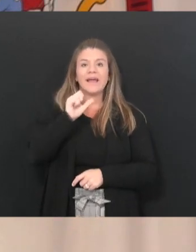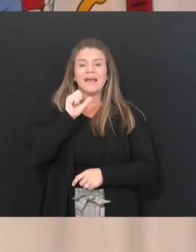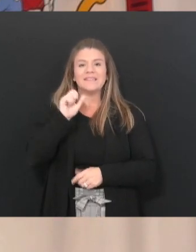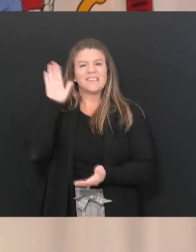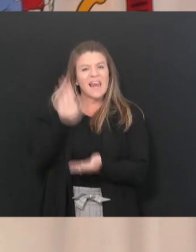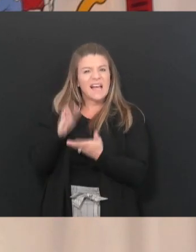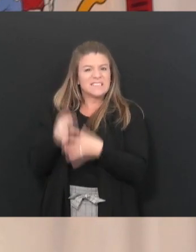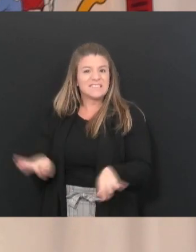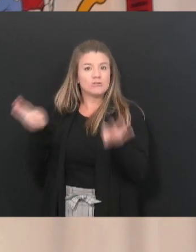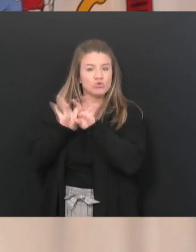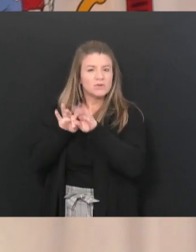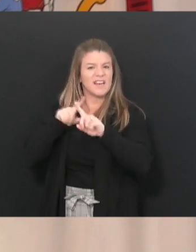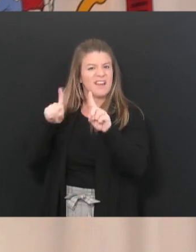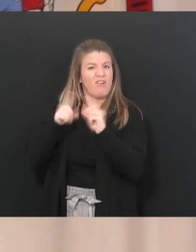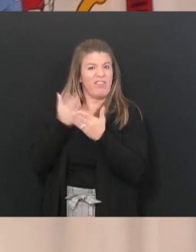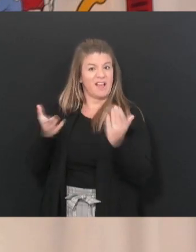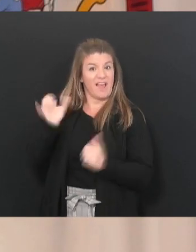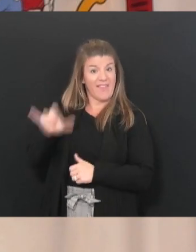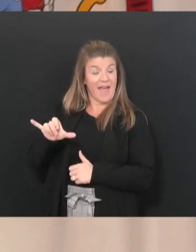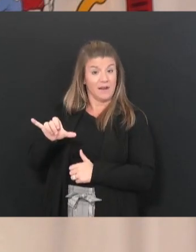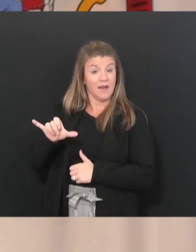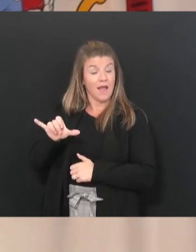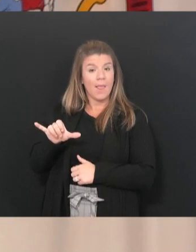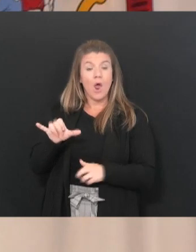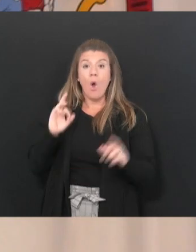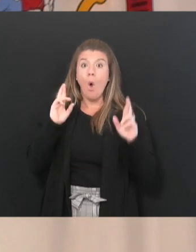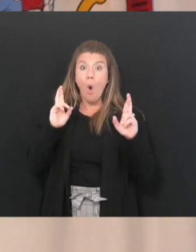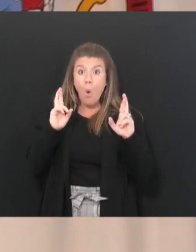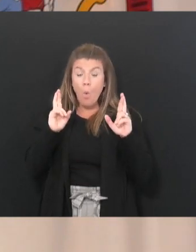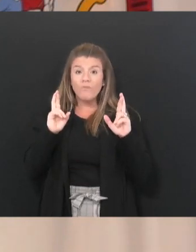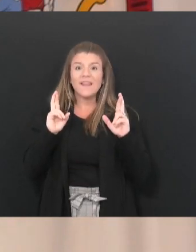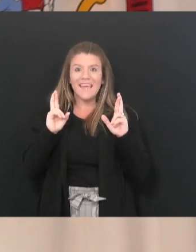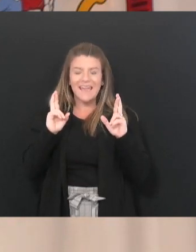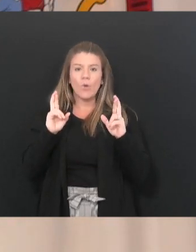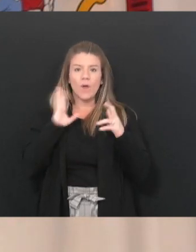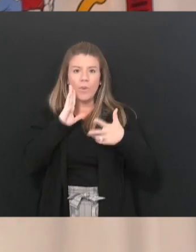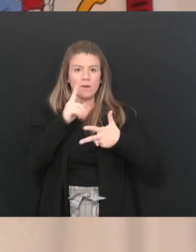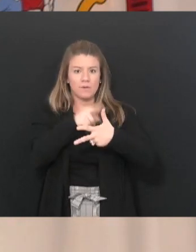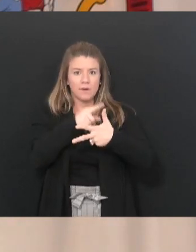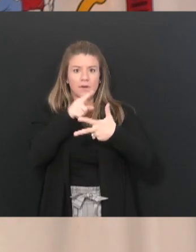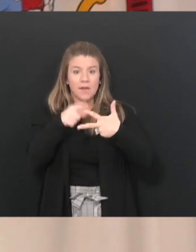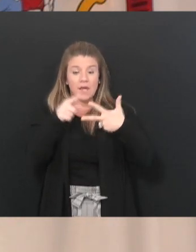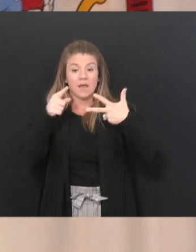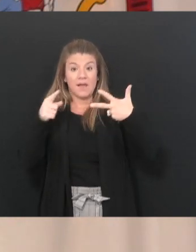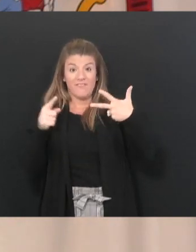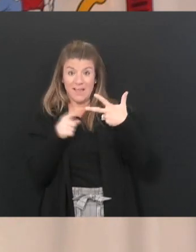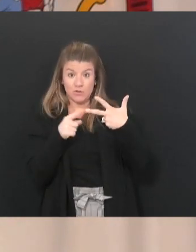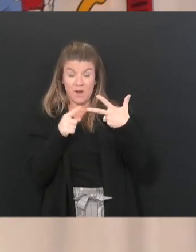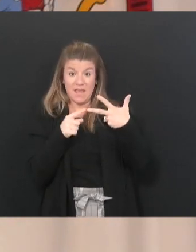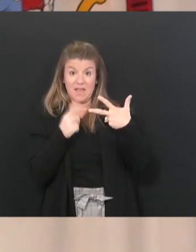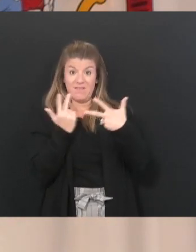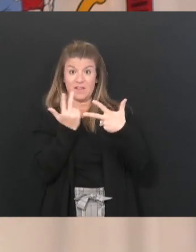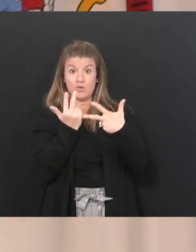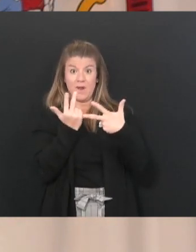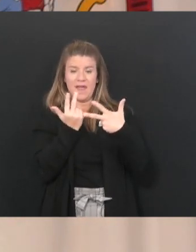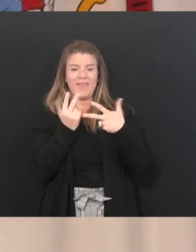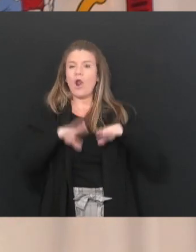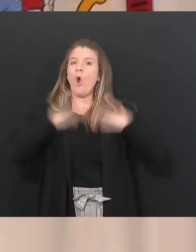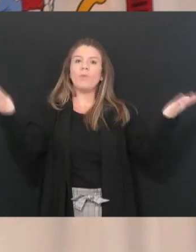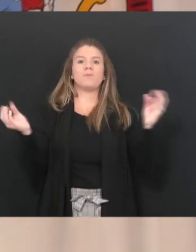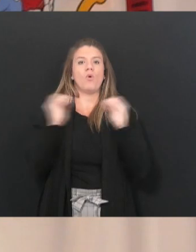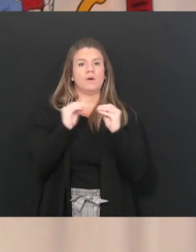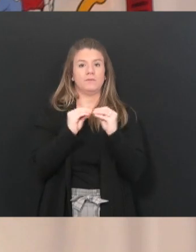non-essentials and different things. And then hopefully at some point in time we bridge to phase 3, and that opens up a whole lot